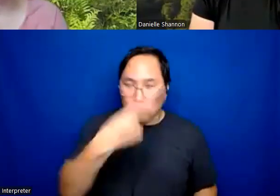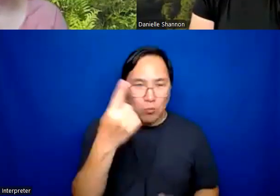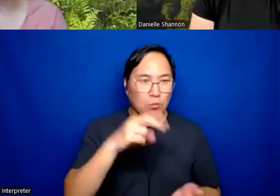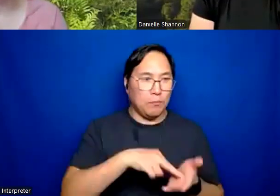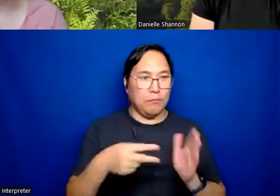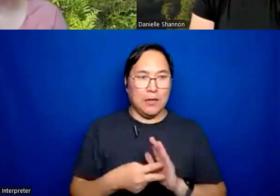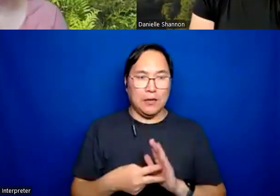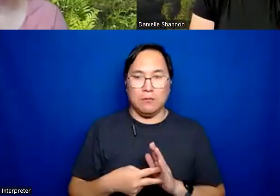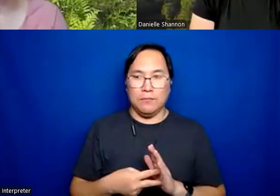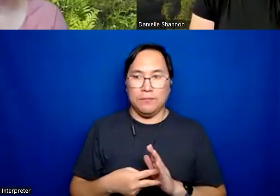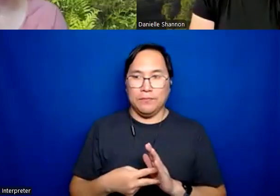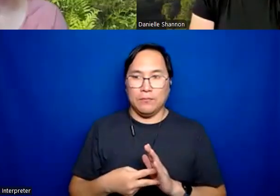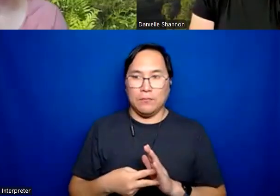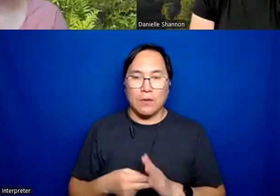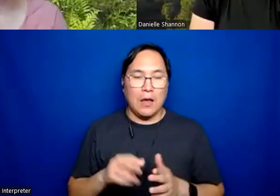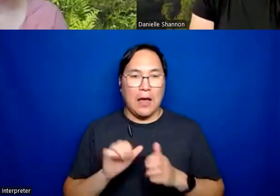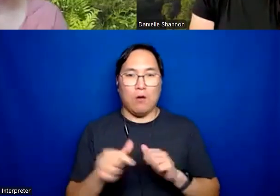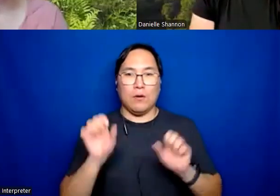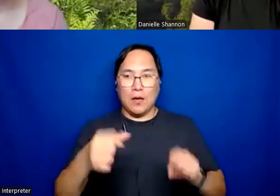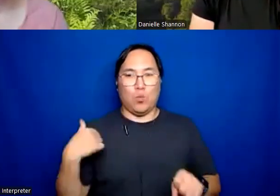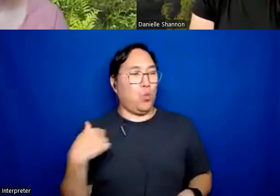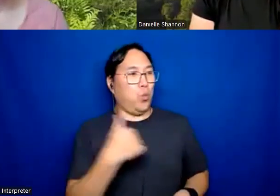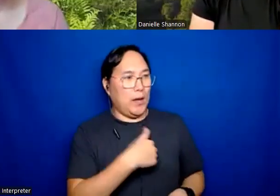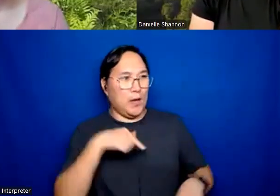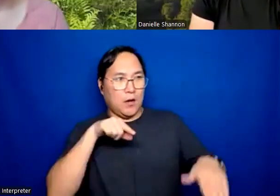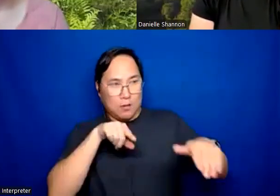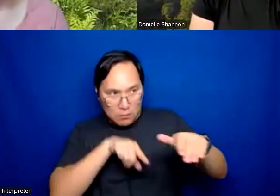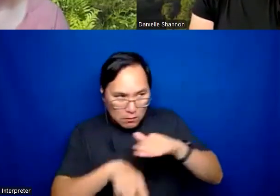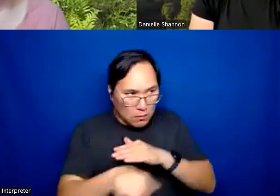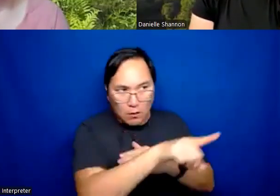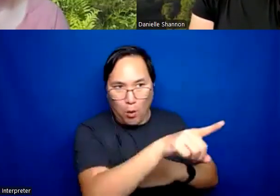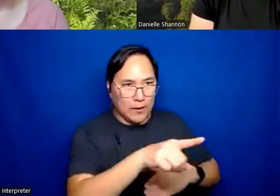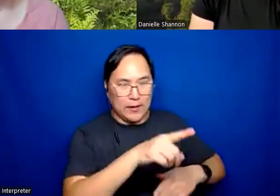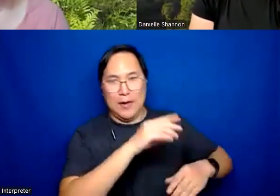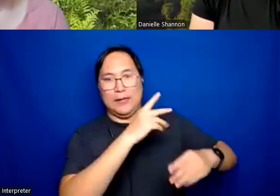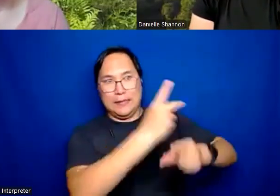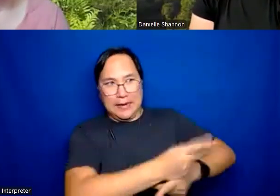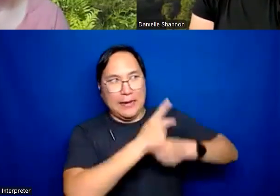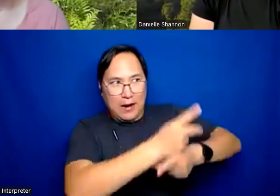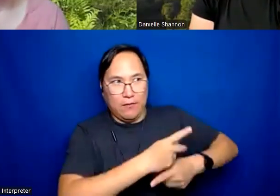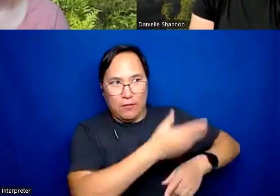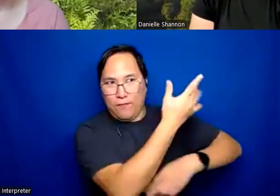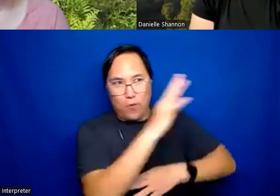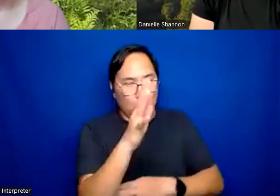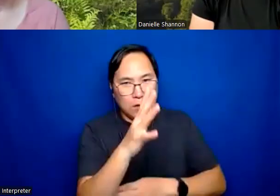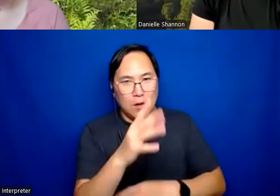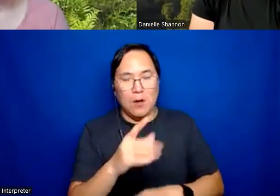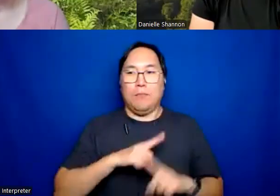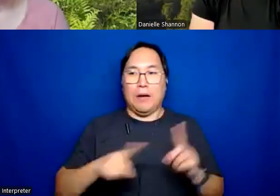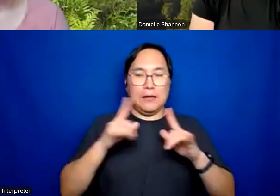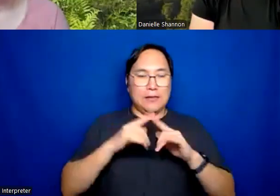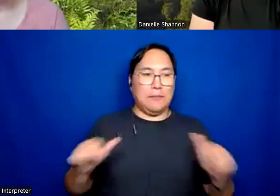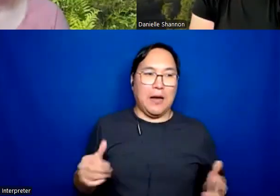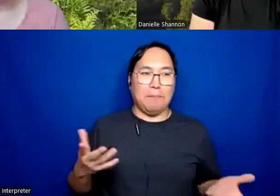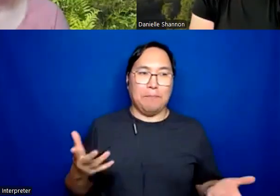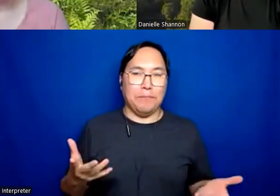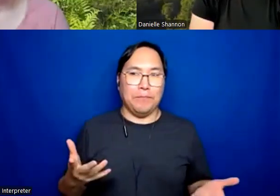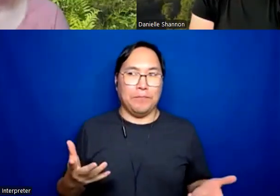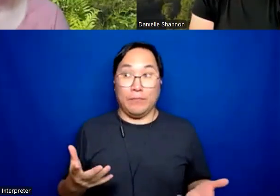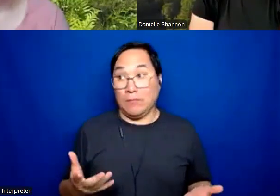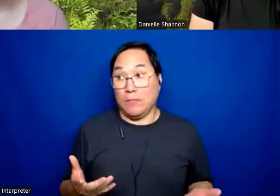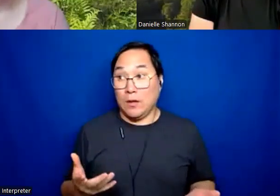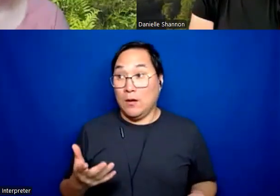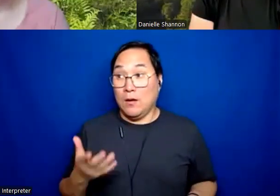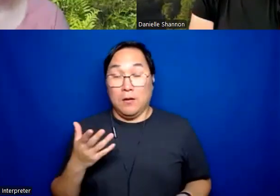even us being able to manage this resource. It's not just about us wanting to get into these areas in principle, but it may be about us being able to like perform